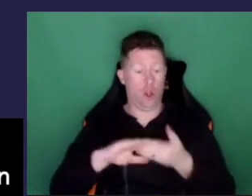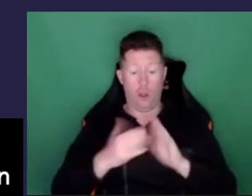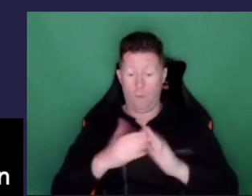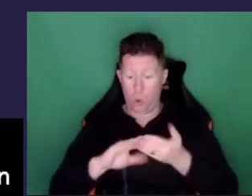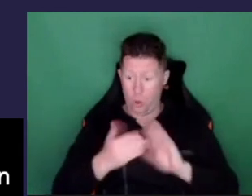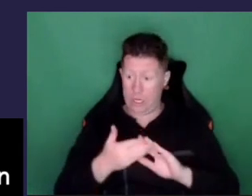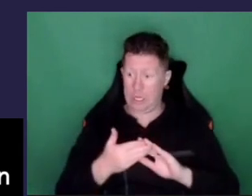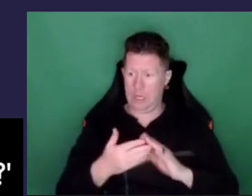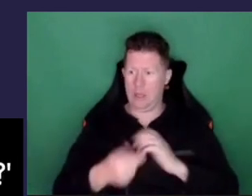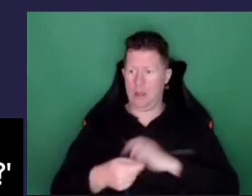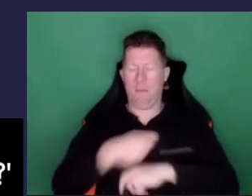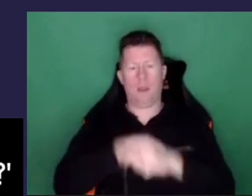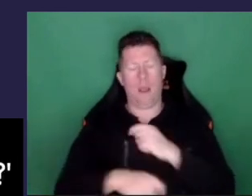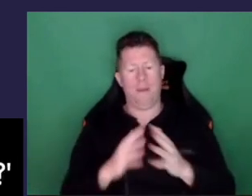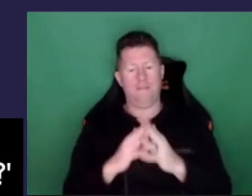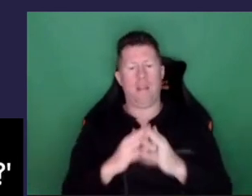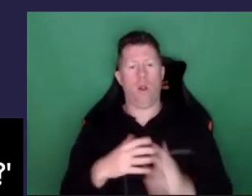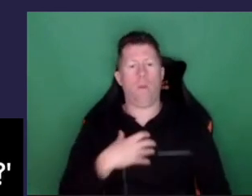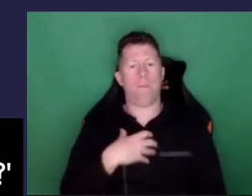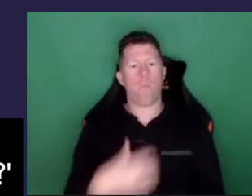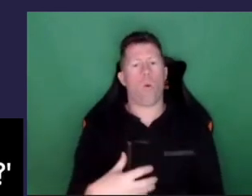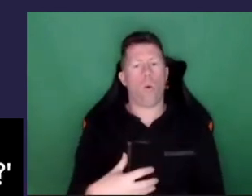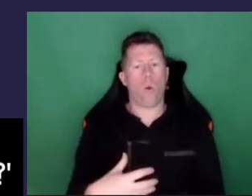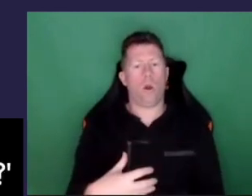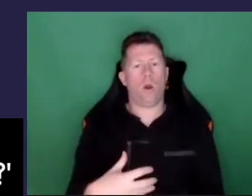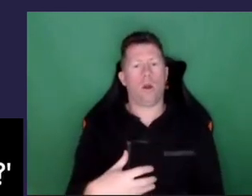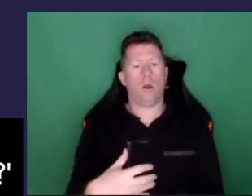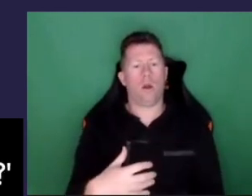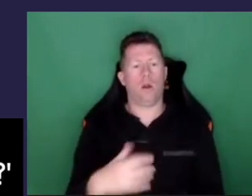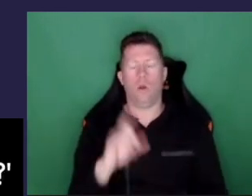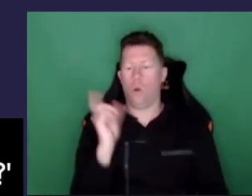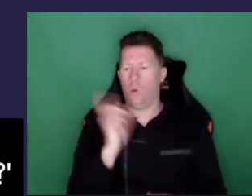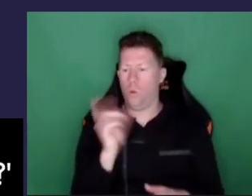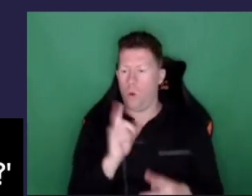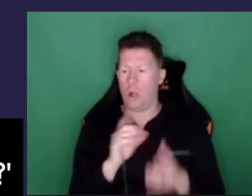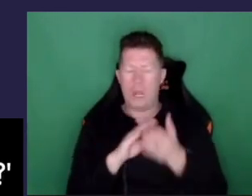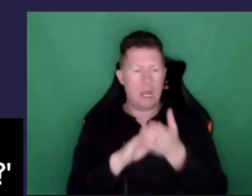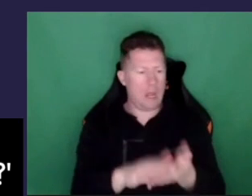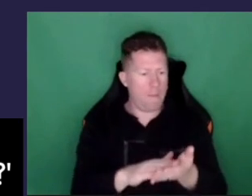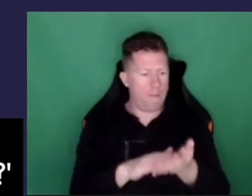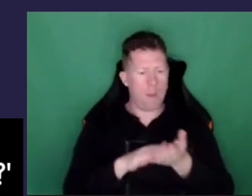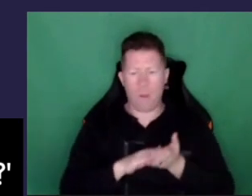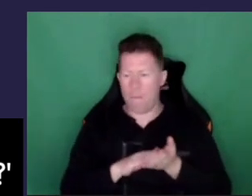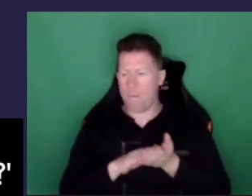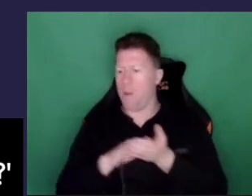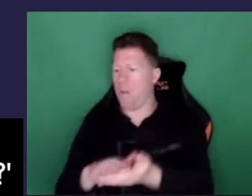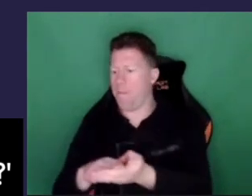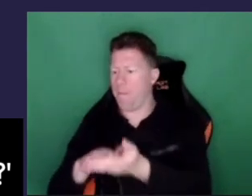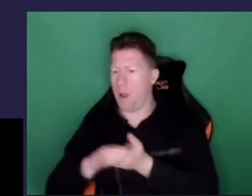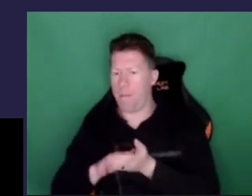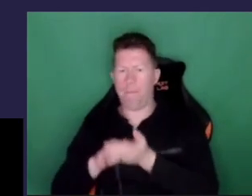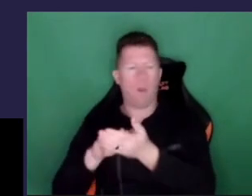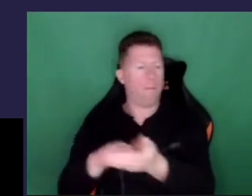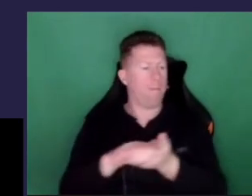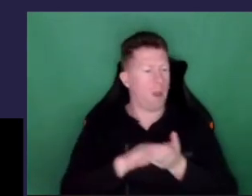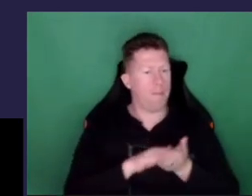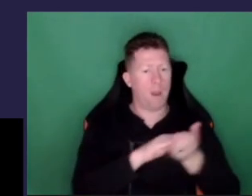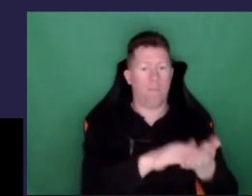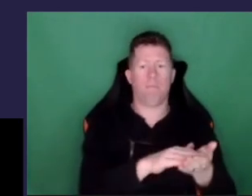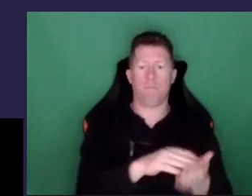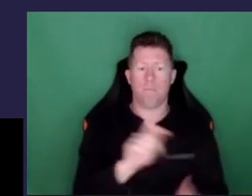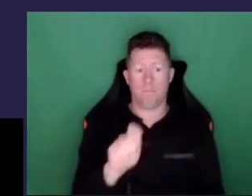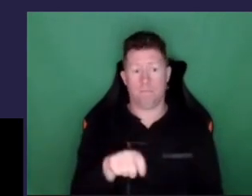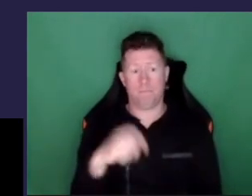highly valued in their communities. So what can people come to mean to one another? What can people come to mean to the common good? Next slide,